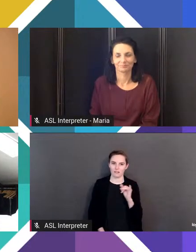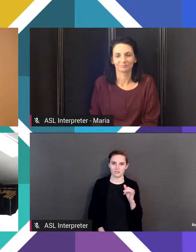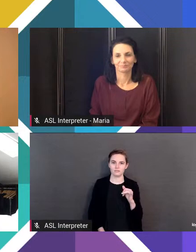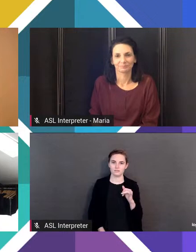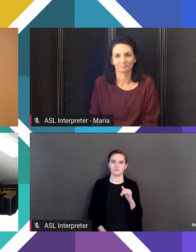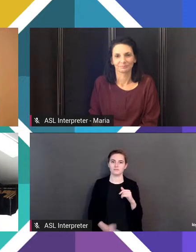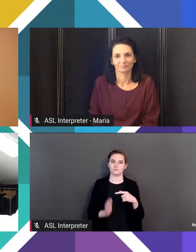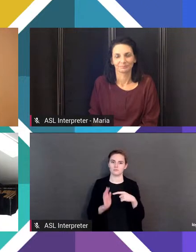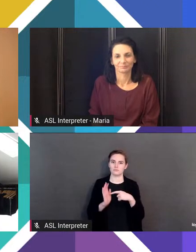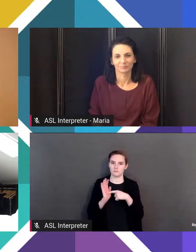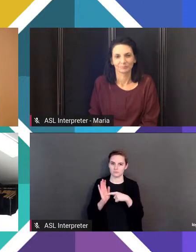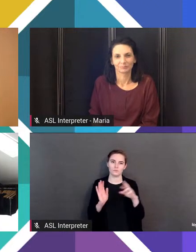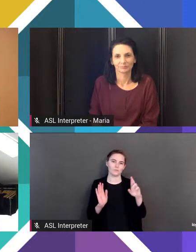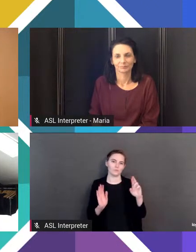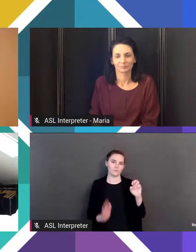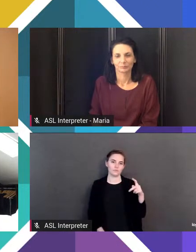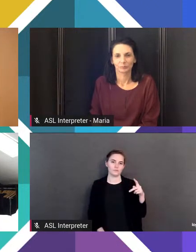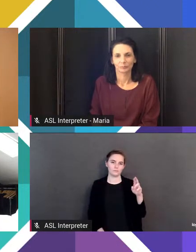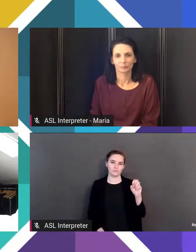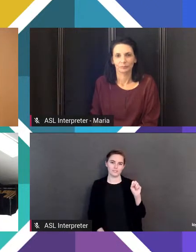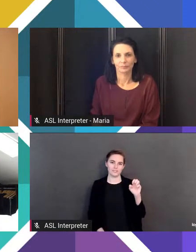like, you know, Joey's talking about like